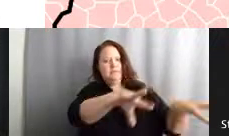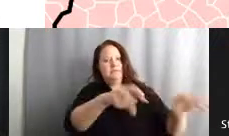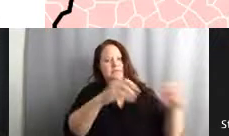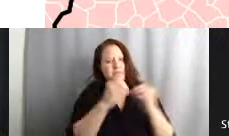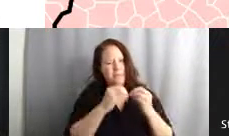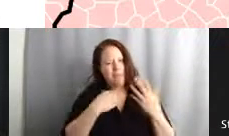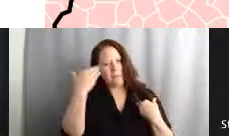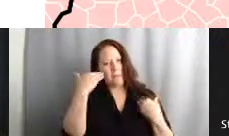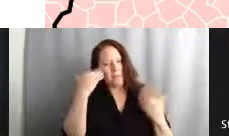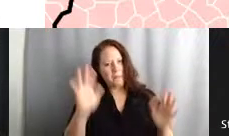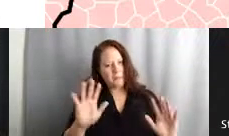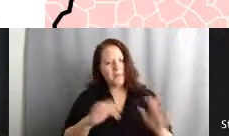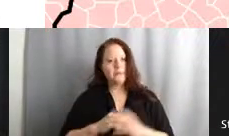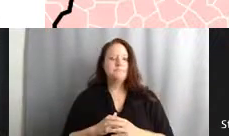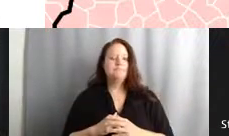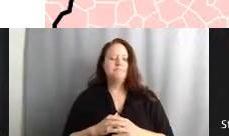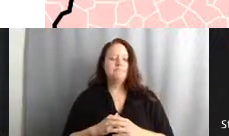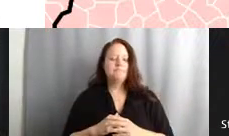The